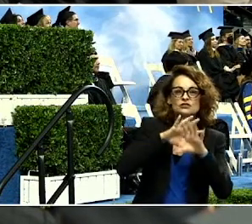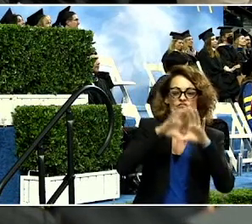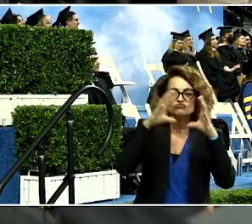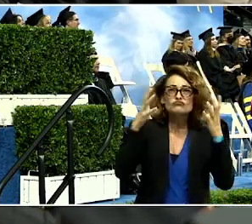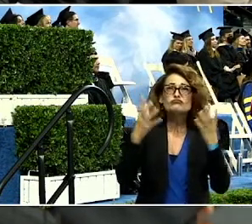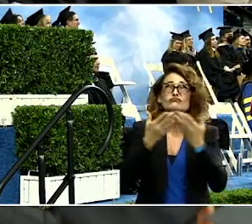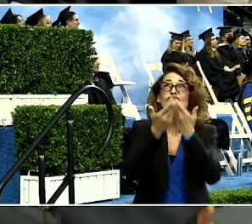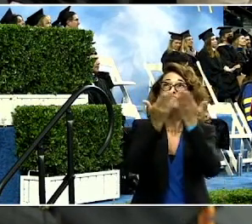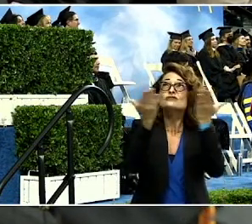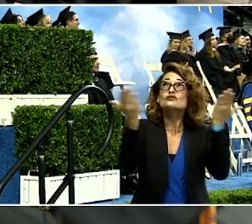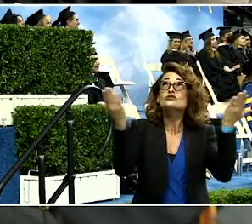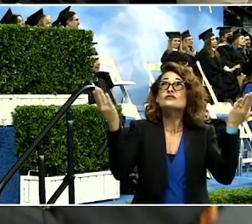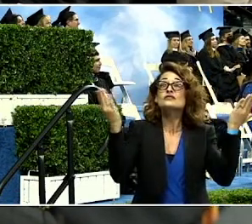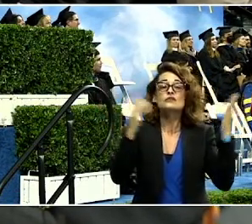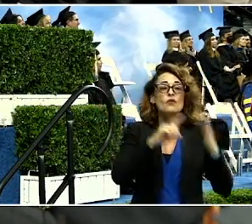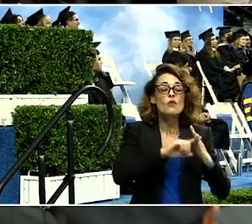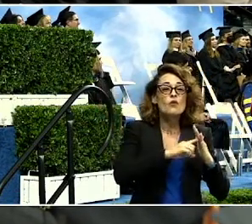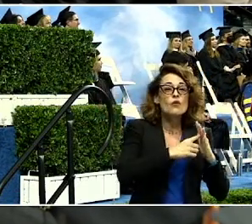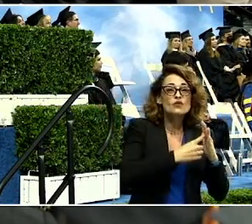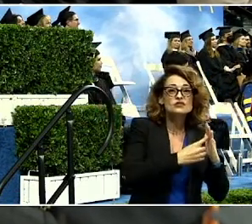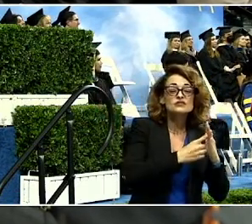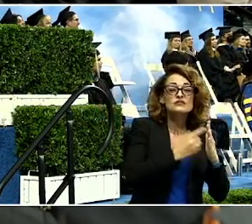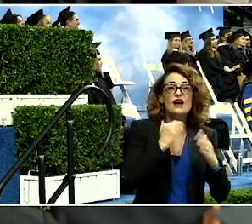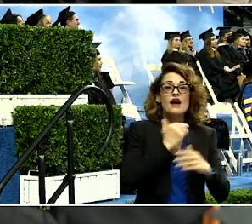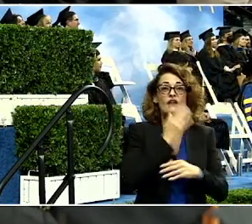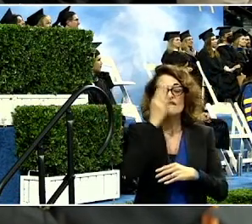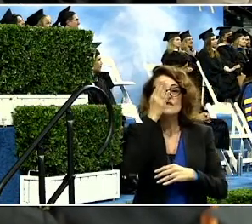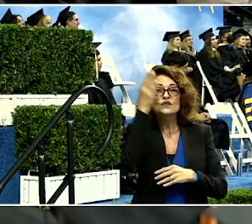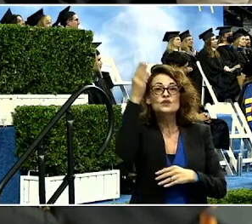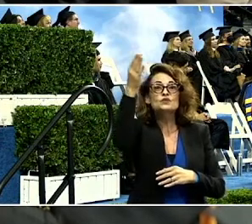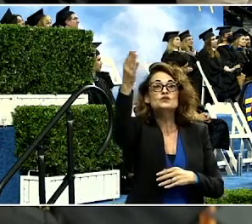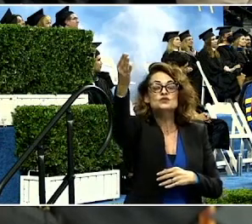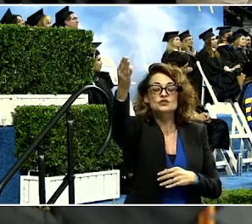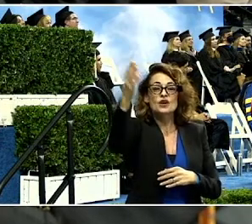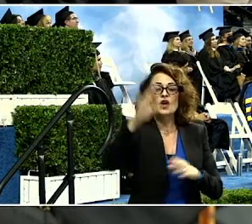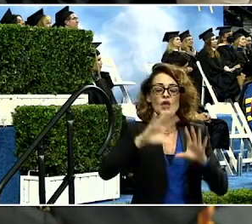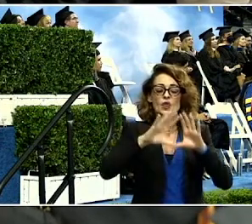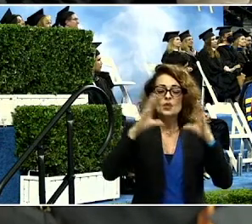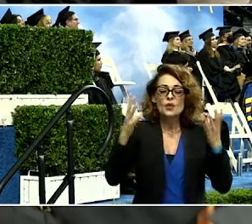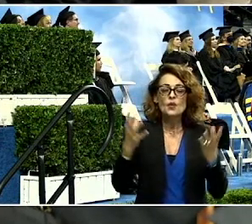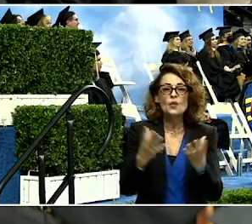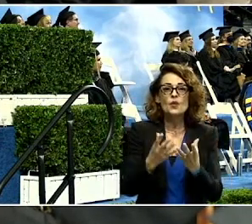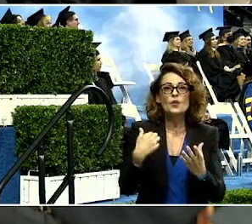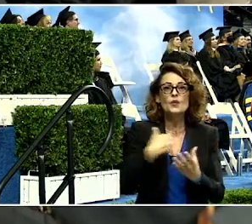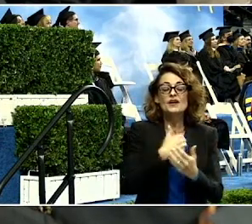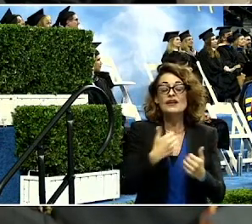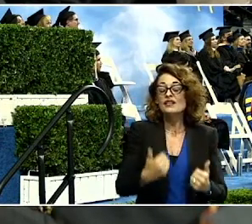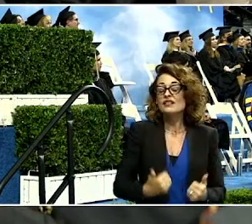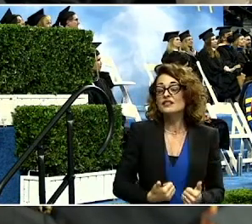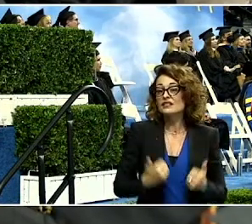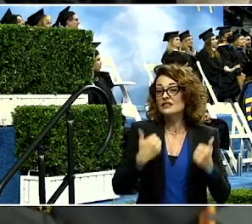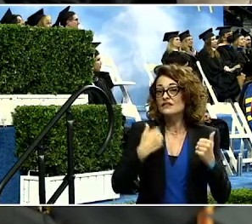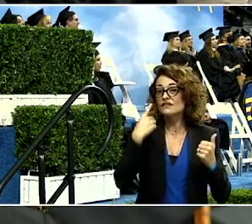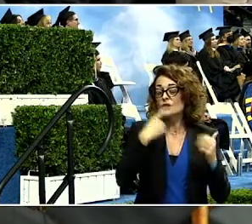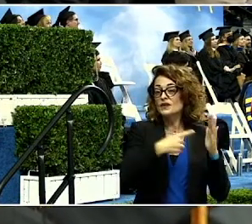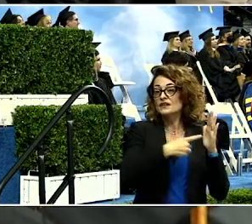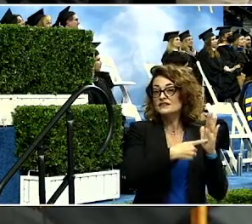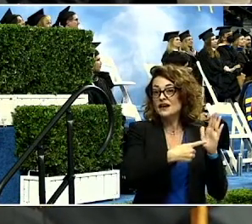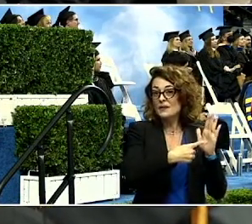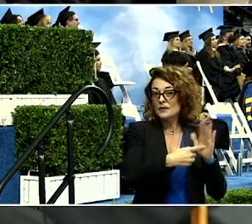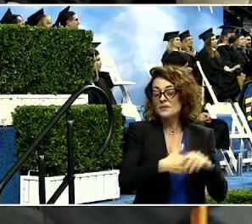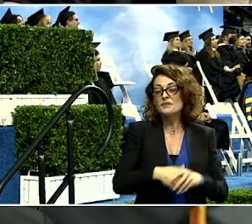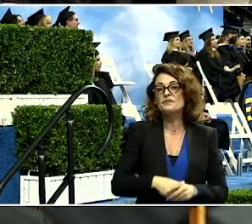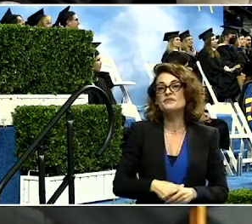origins, above all, about our future in the world in which we live. For instance, climate